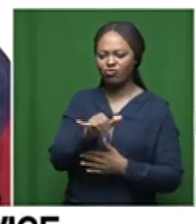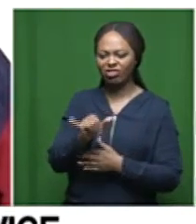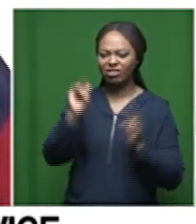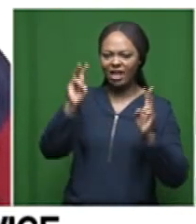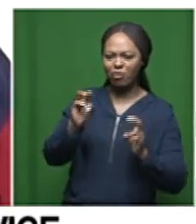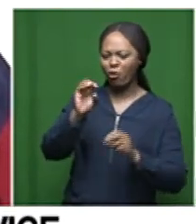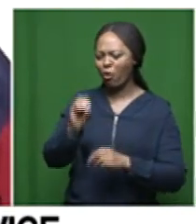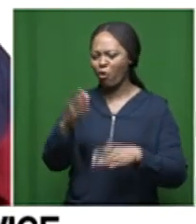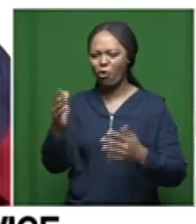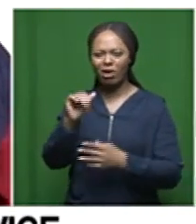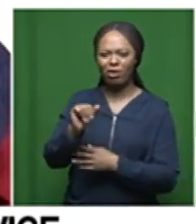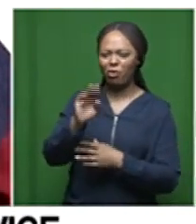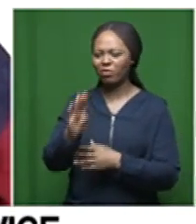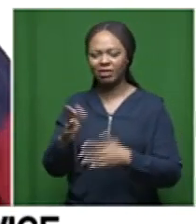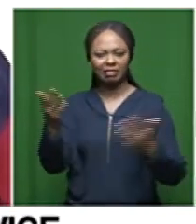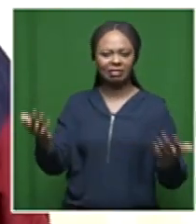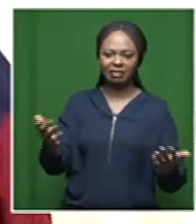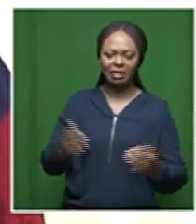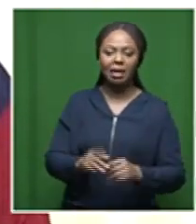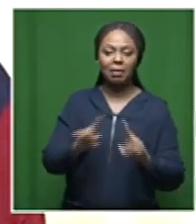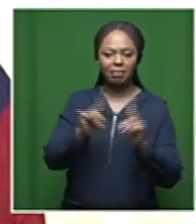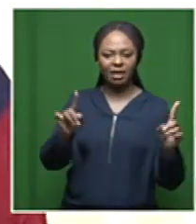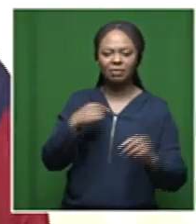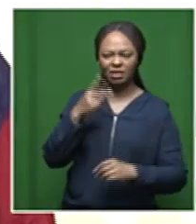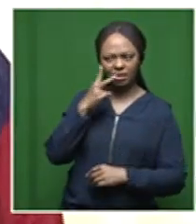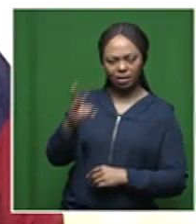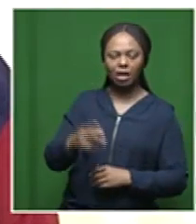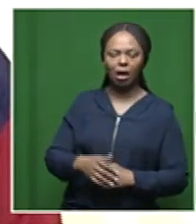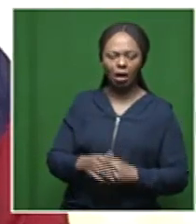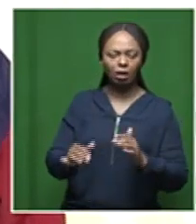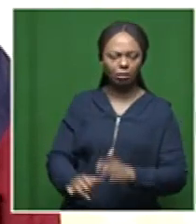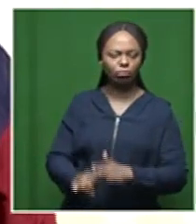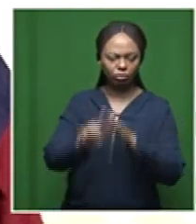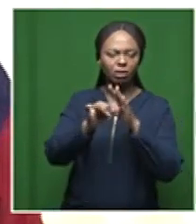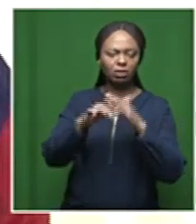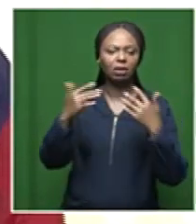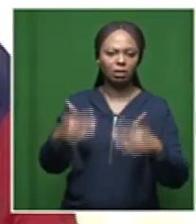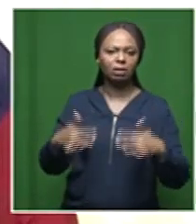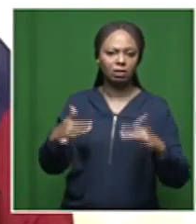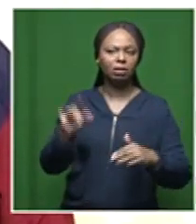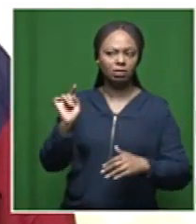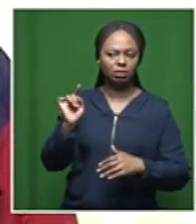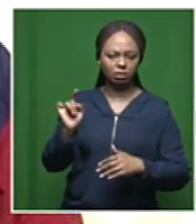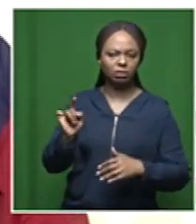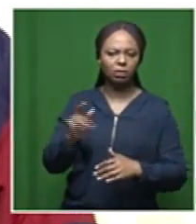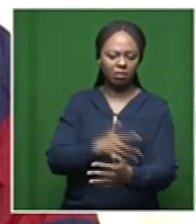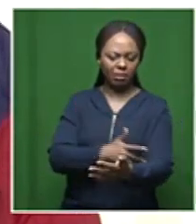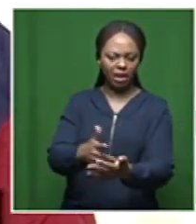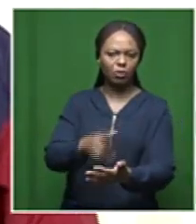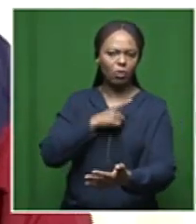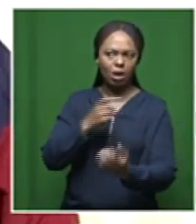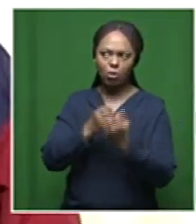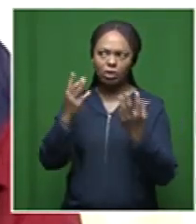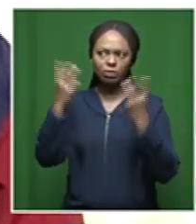I see it very important because many people get injured